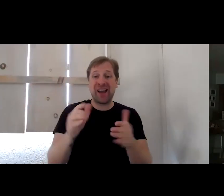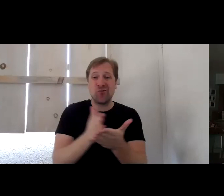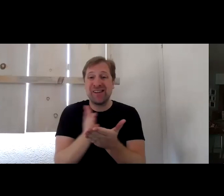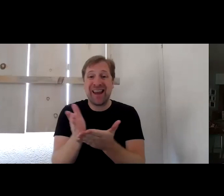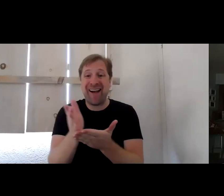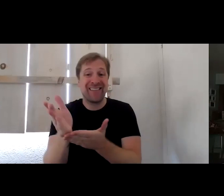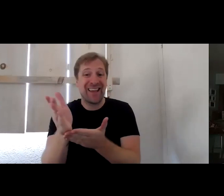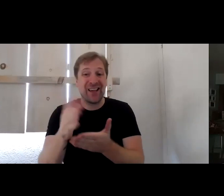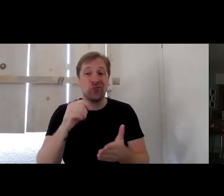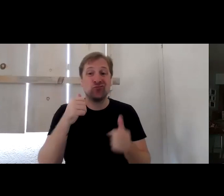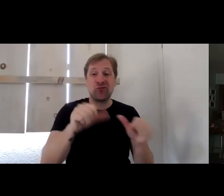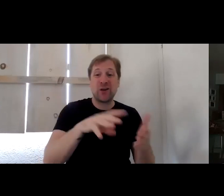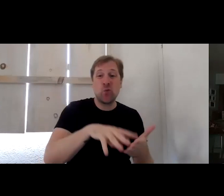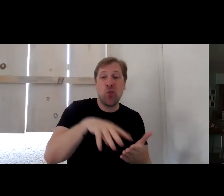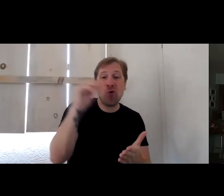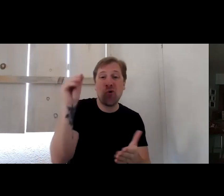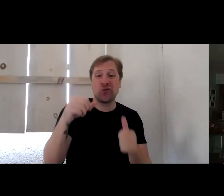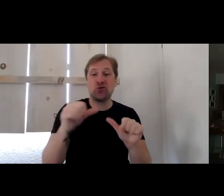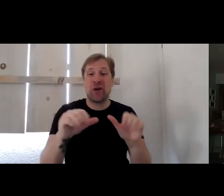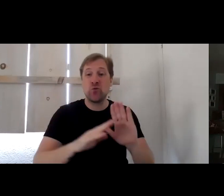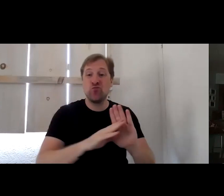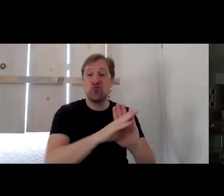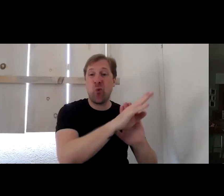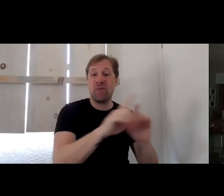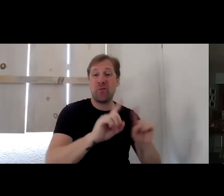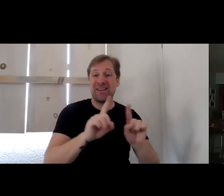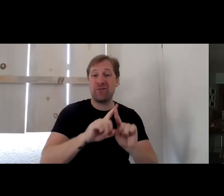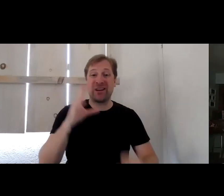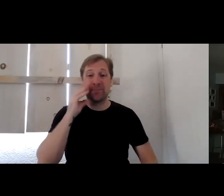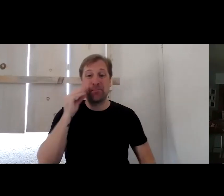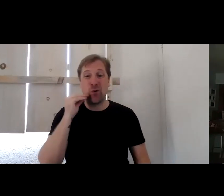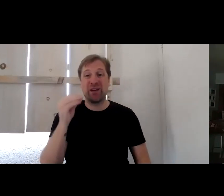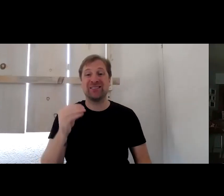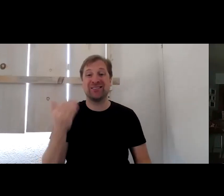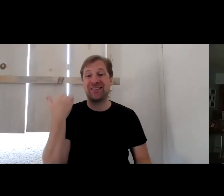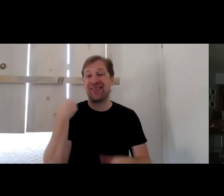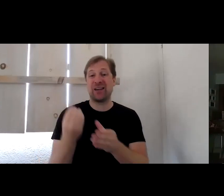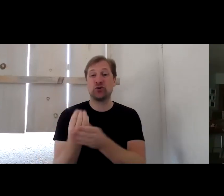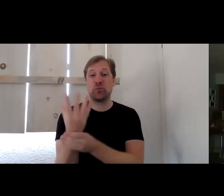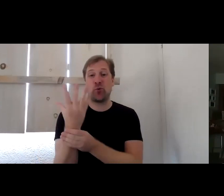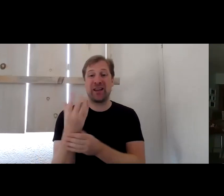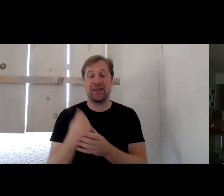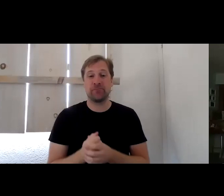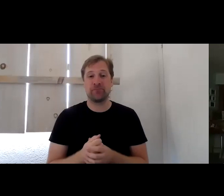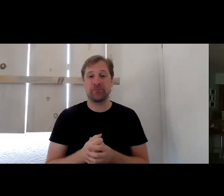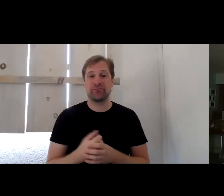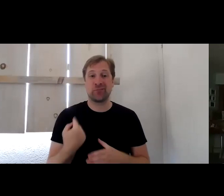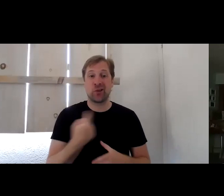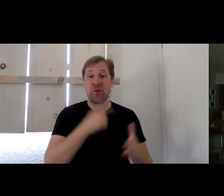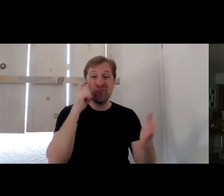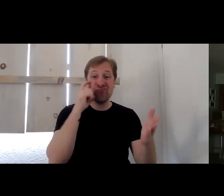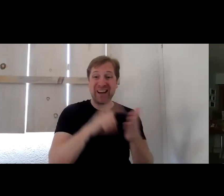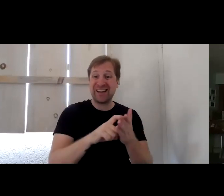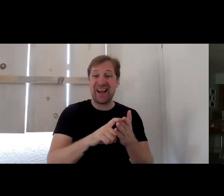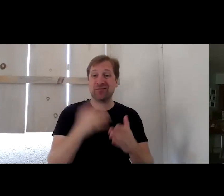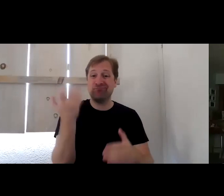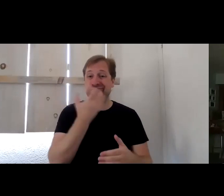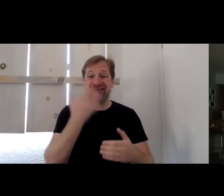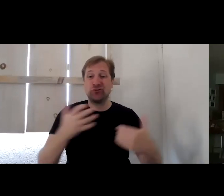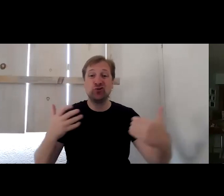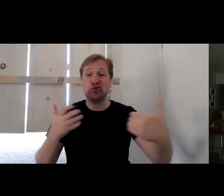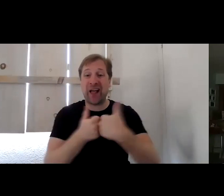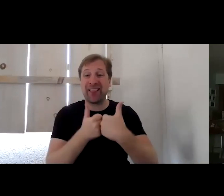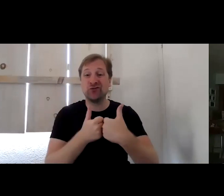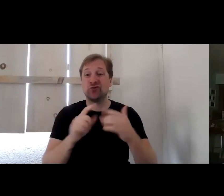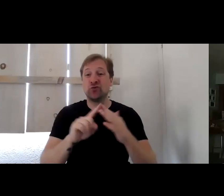navigate, learn from, and grow from our experiences in the spring. We recognize how challenging it will be to start a new school